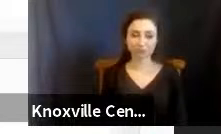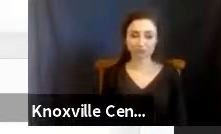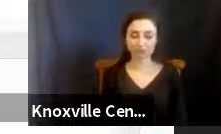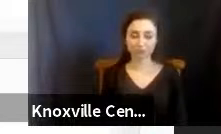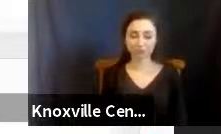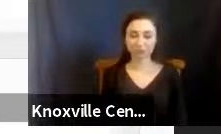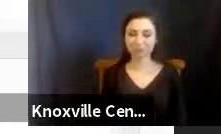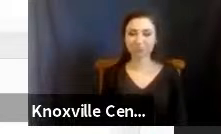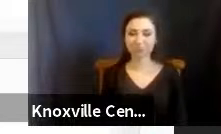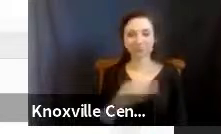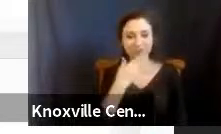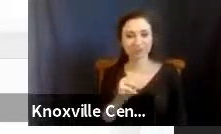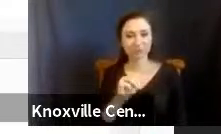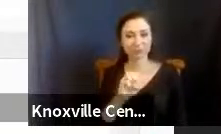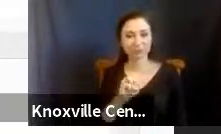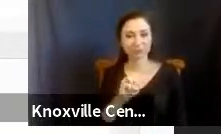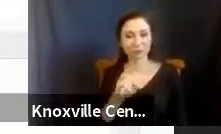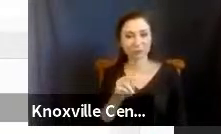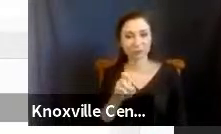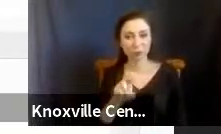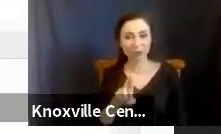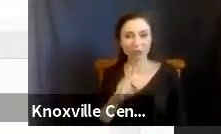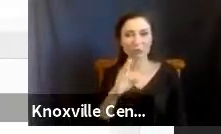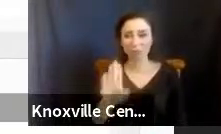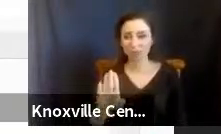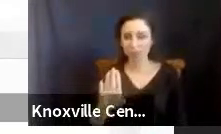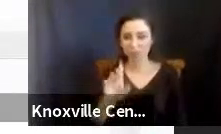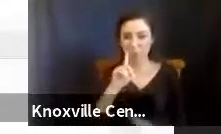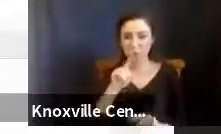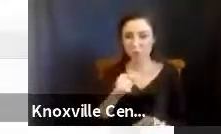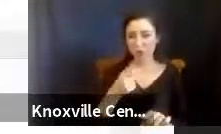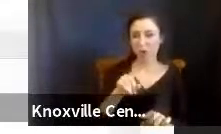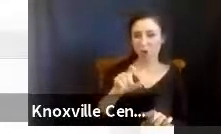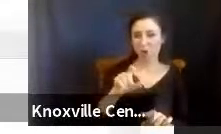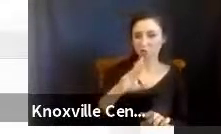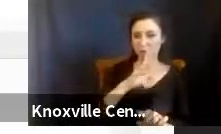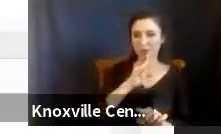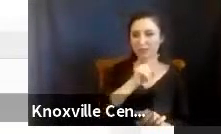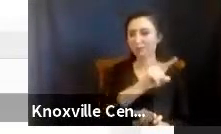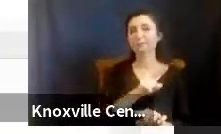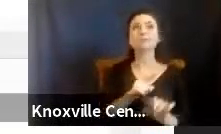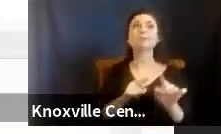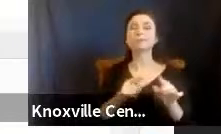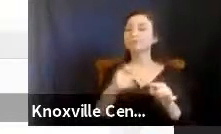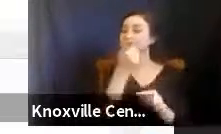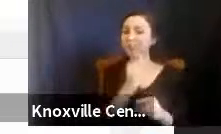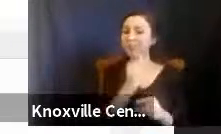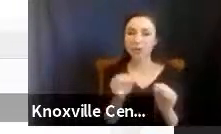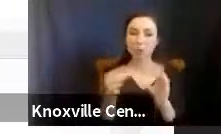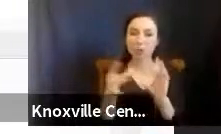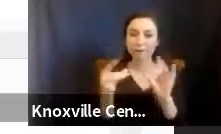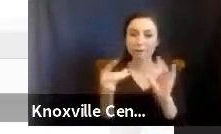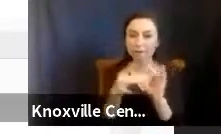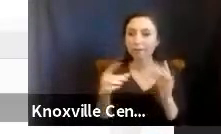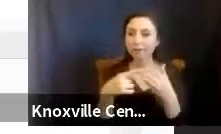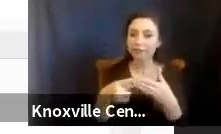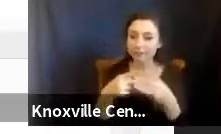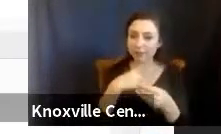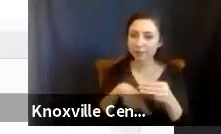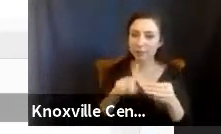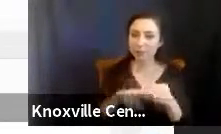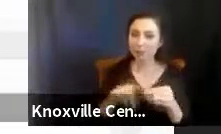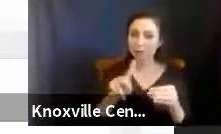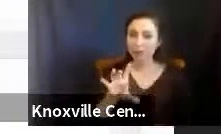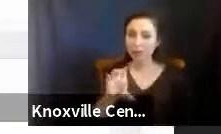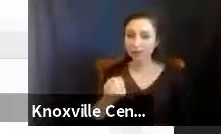And thanks, Ms. Wagner, for your report. Any other questions, comments, discussion on Knox County Schools report for